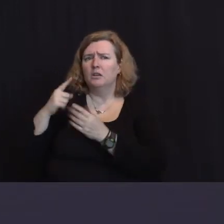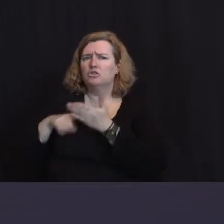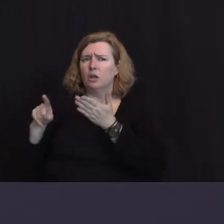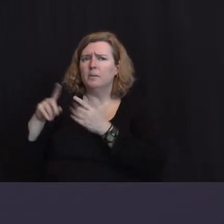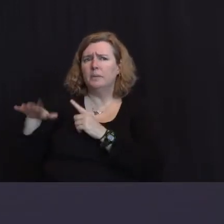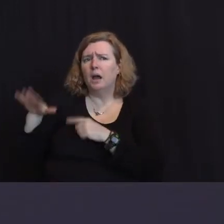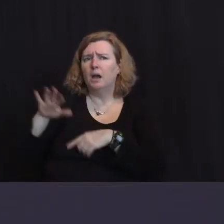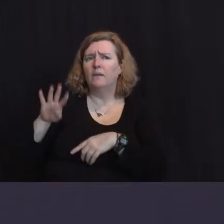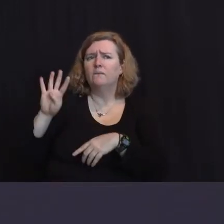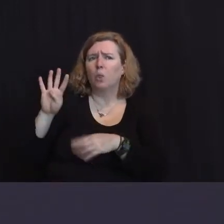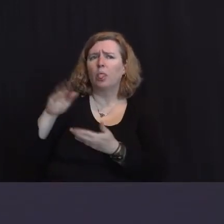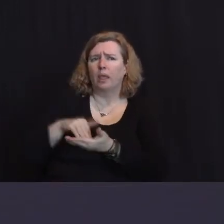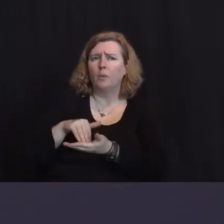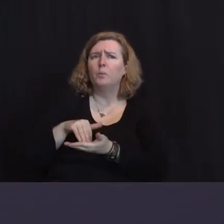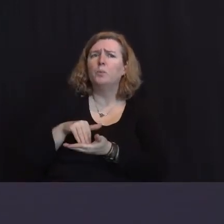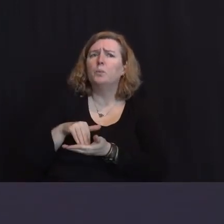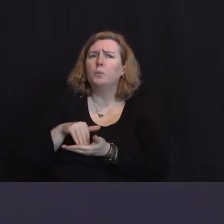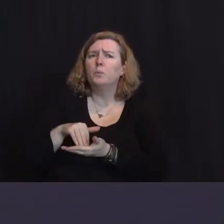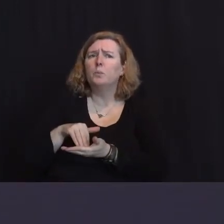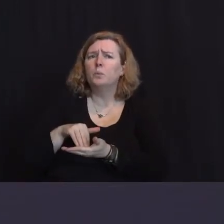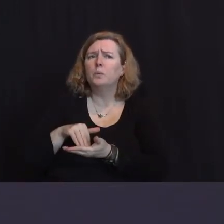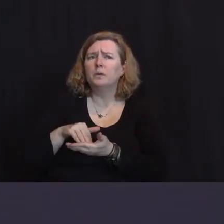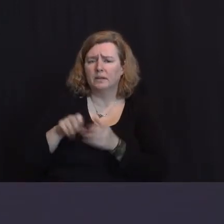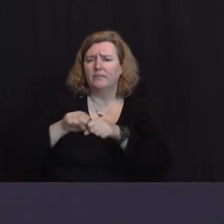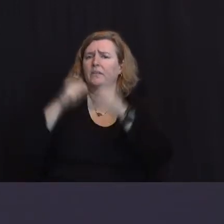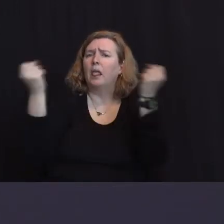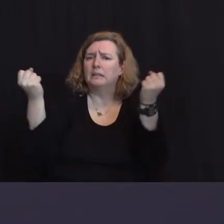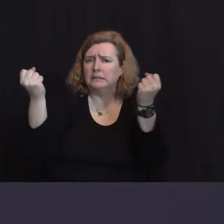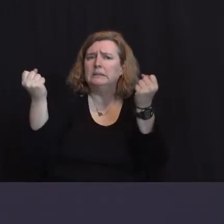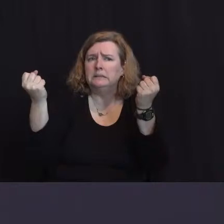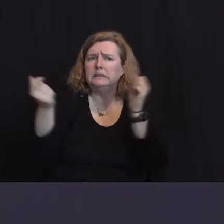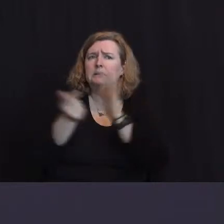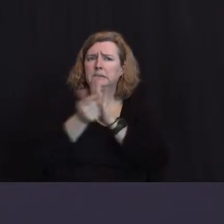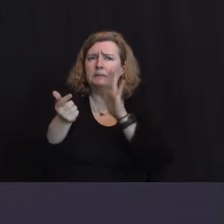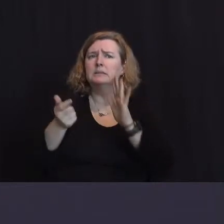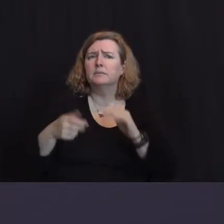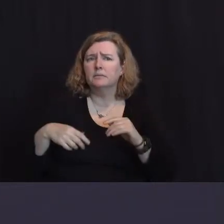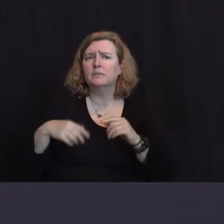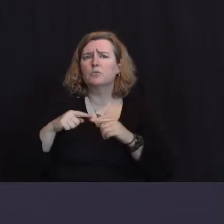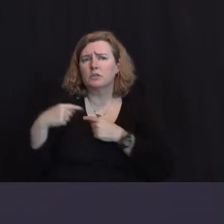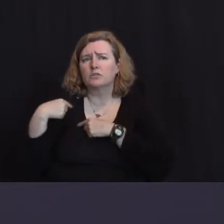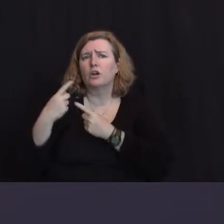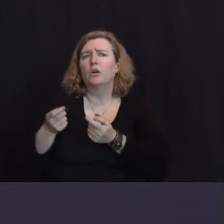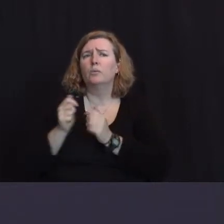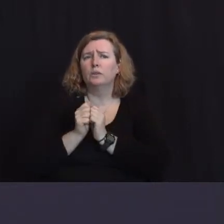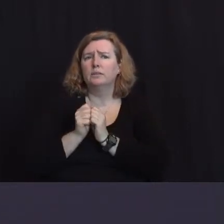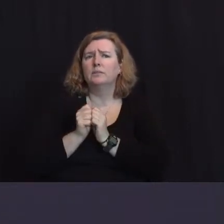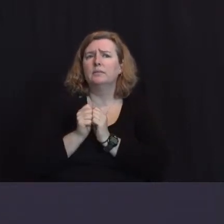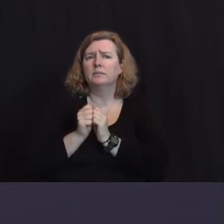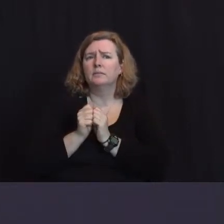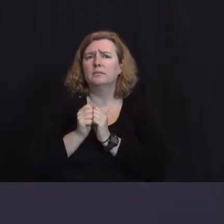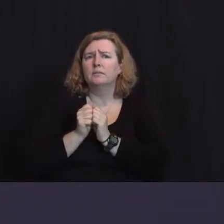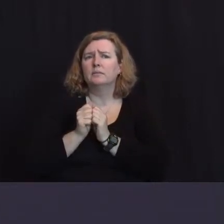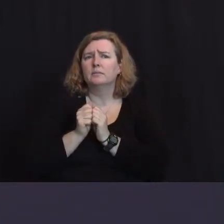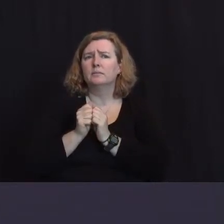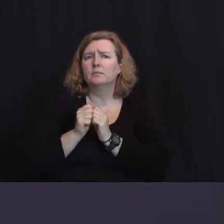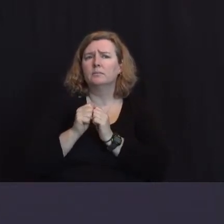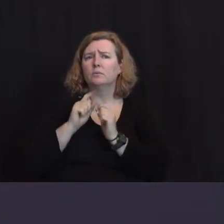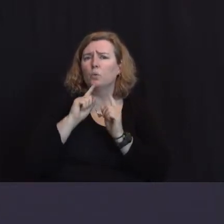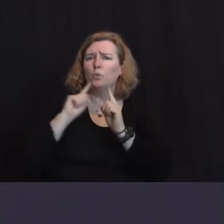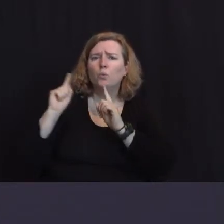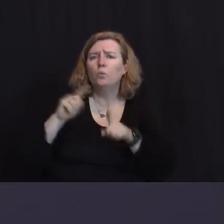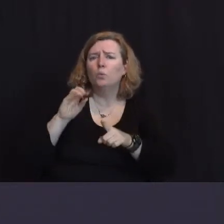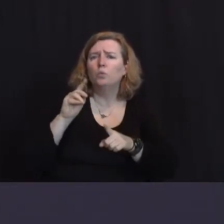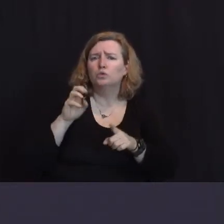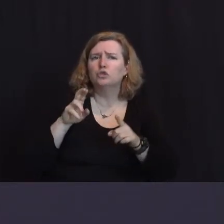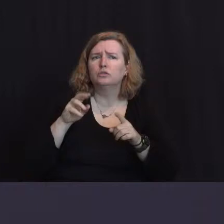EO noncompliance reports since we started with the executive orders. Over 400 of them have been indictables, so that